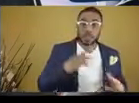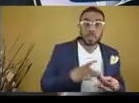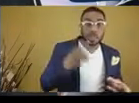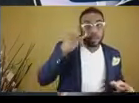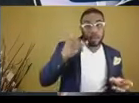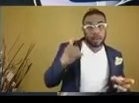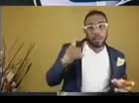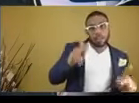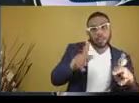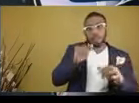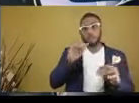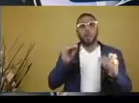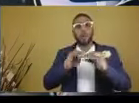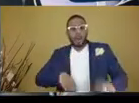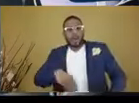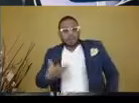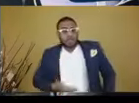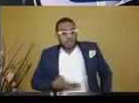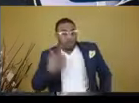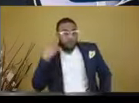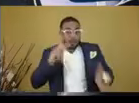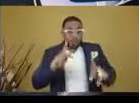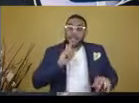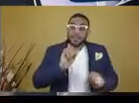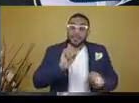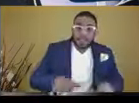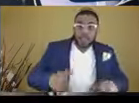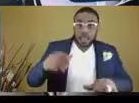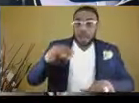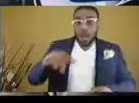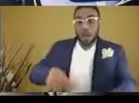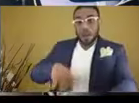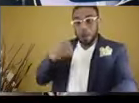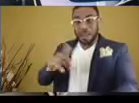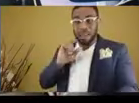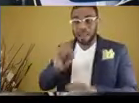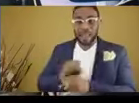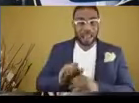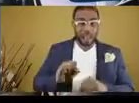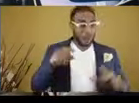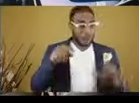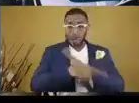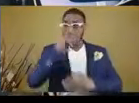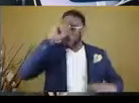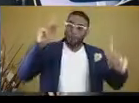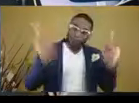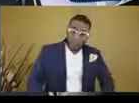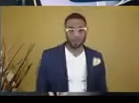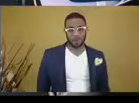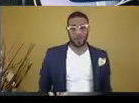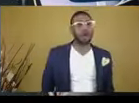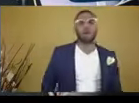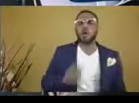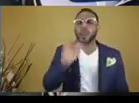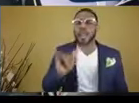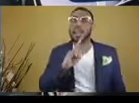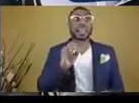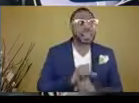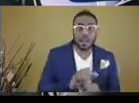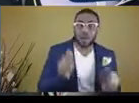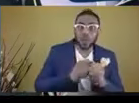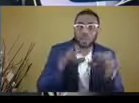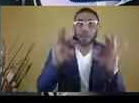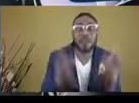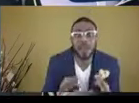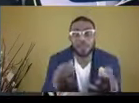there are people that are more upset for folks literally taking a podium than the actual murder of Black folk who are like literally with their families,